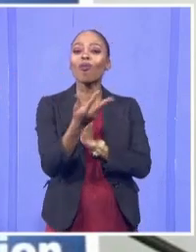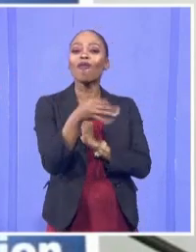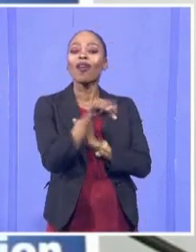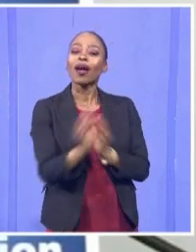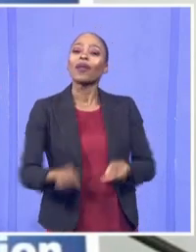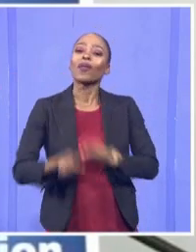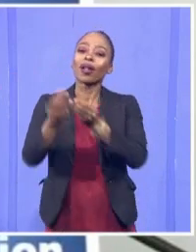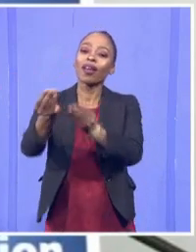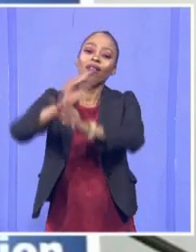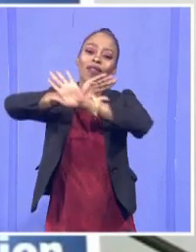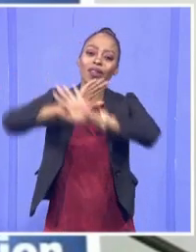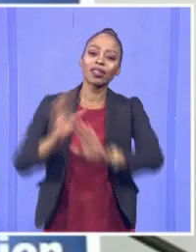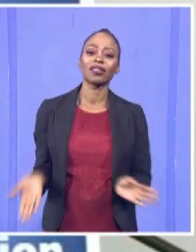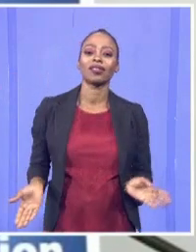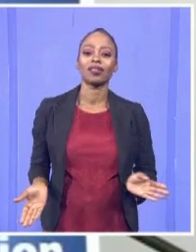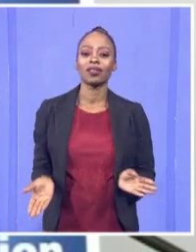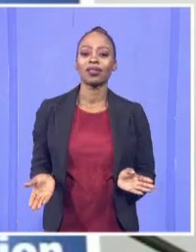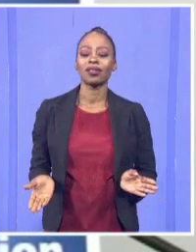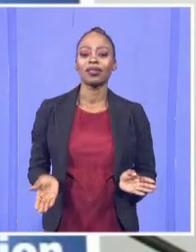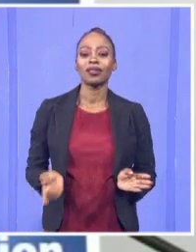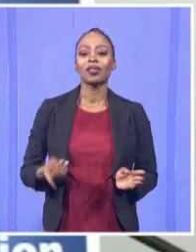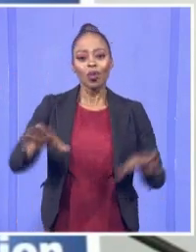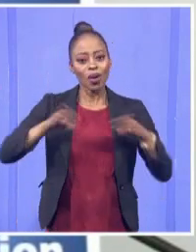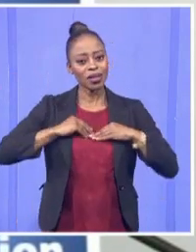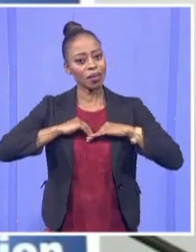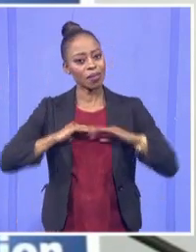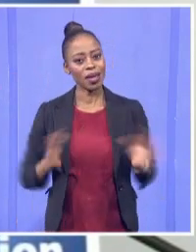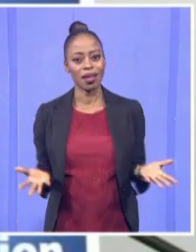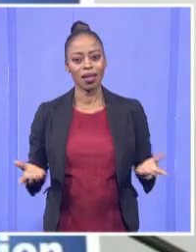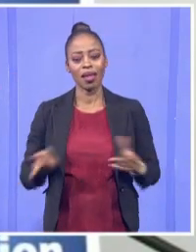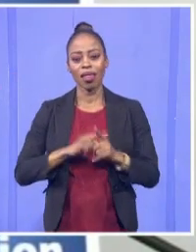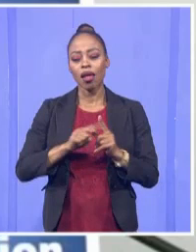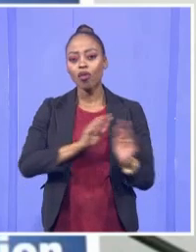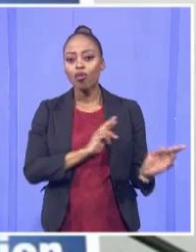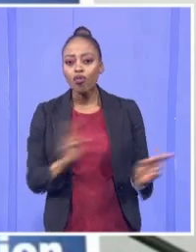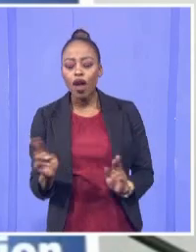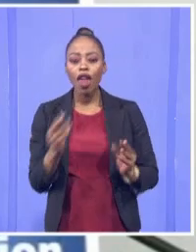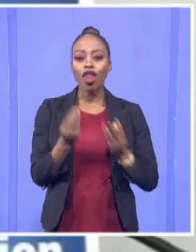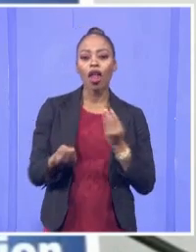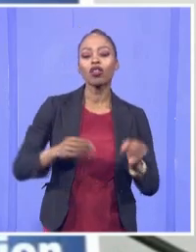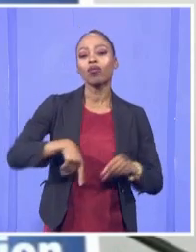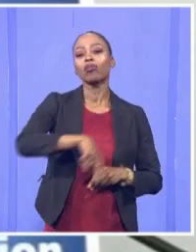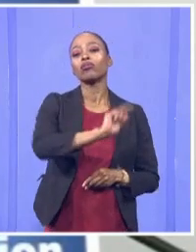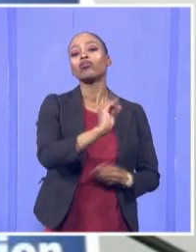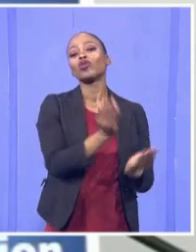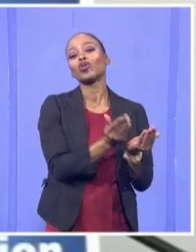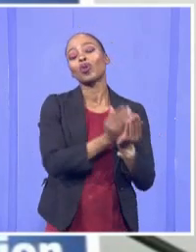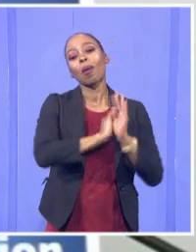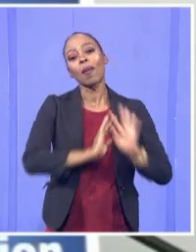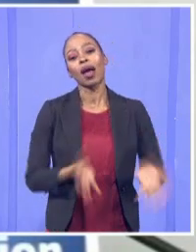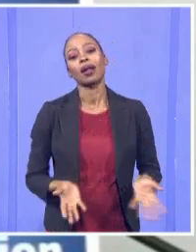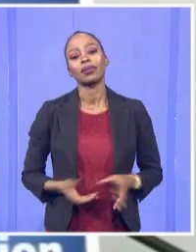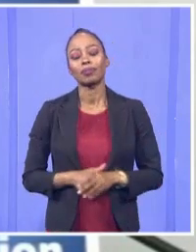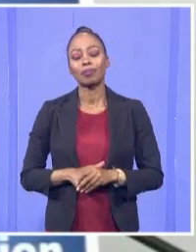lesokunikeza lona, you just accept and you prepare your child to go to that school immediately.